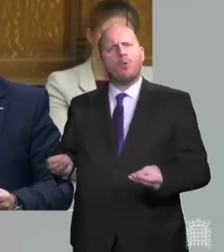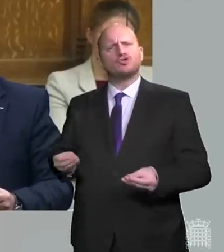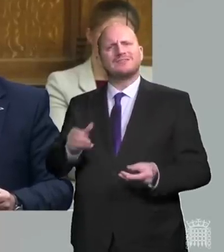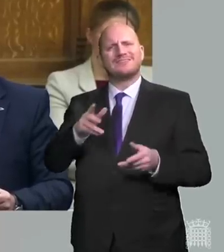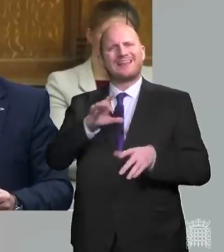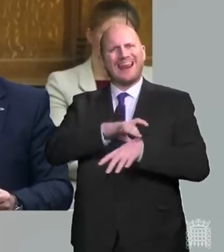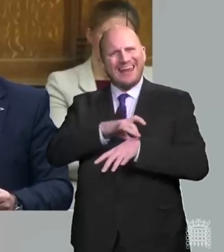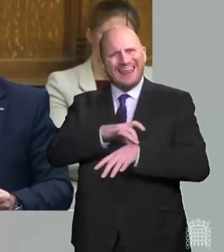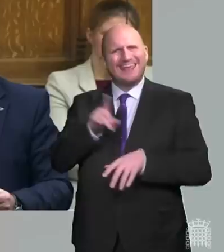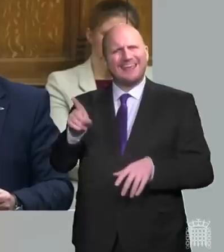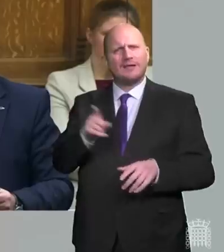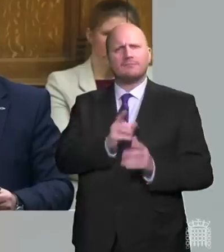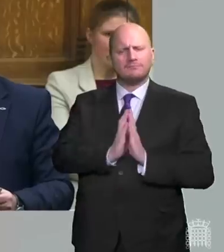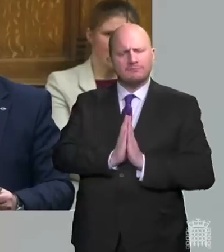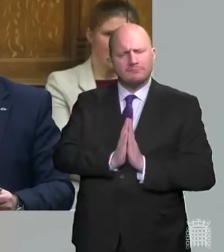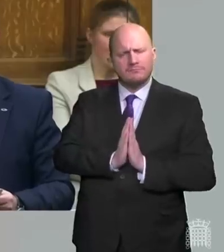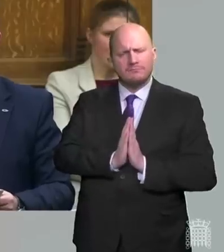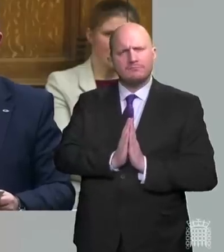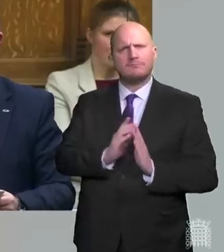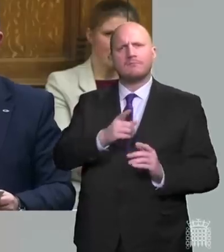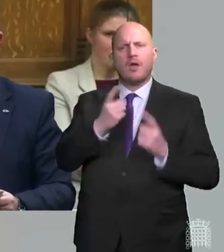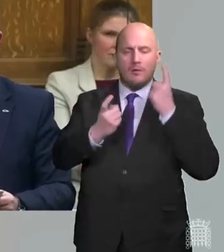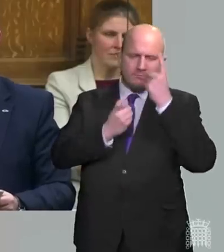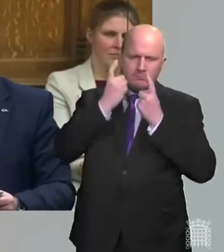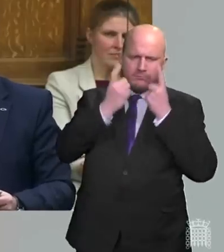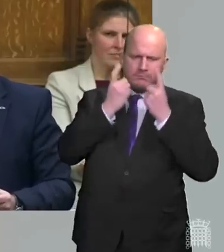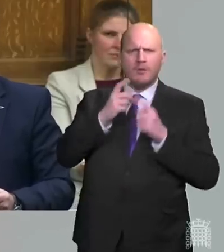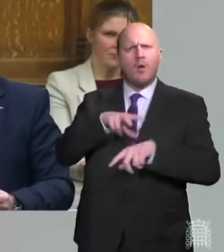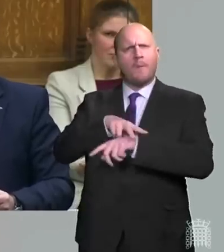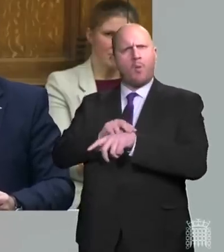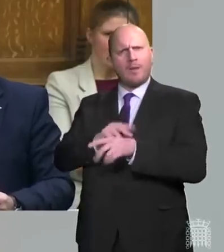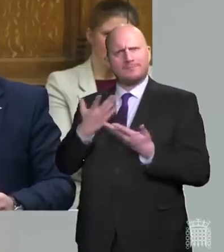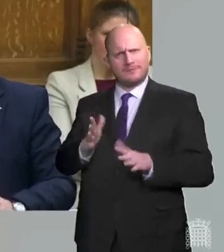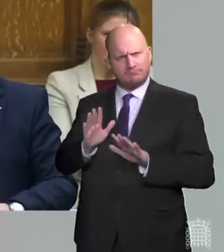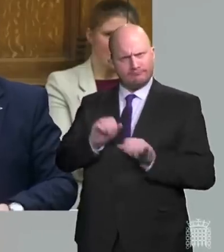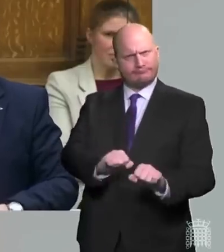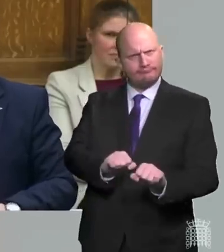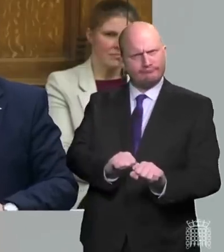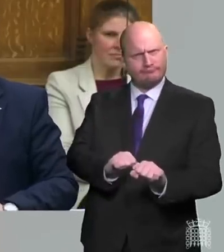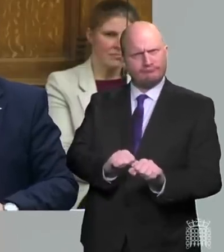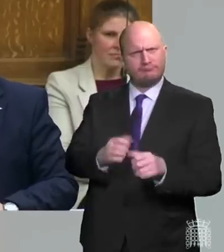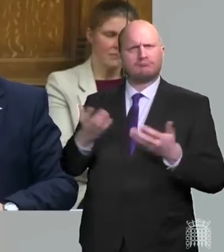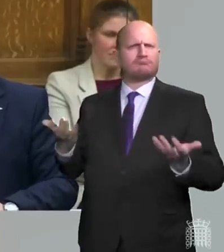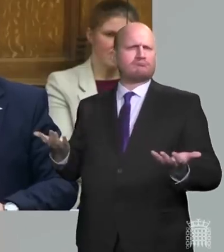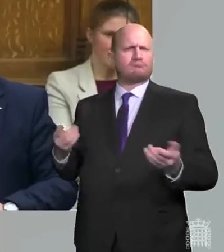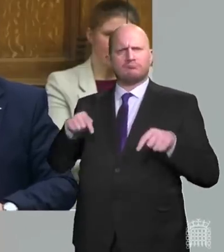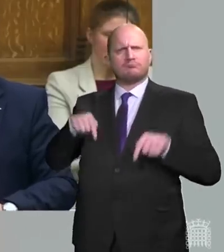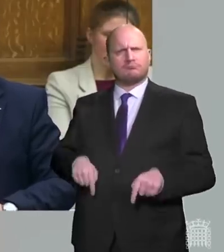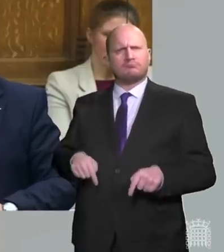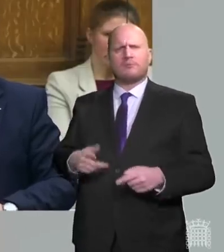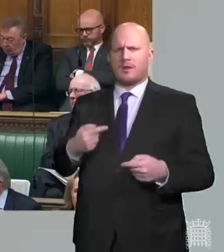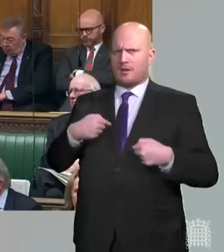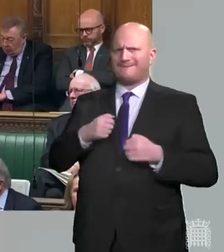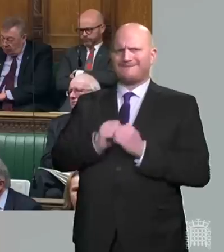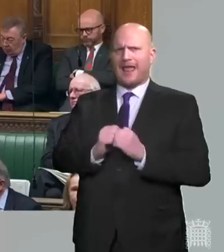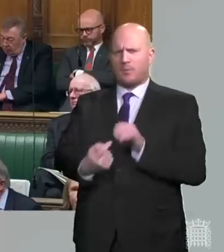written or spoken words, but about her thoughts. We value freedom of religion or belief in this